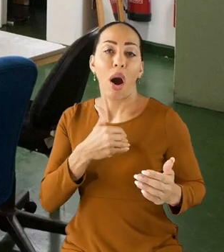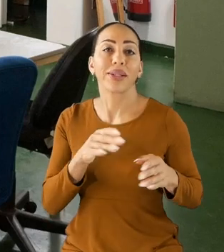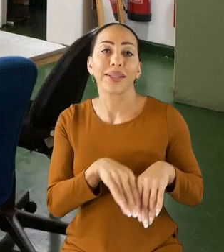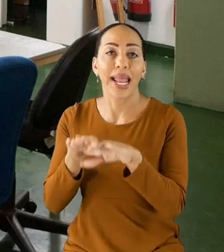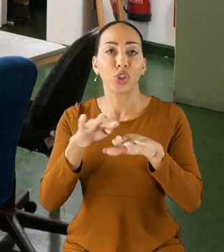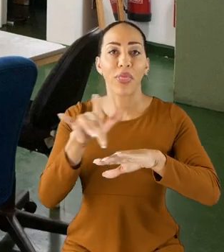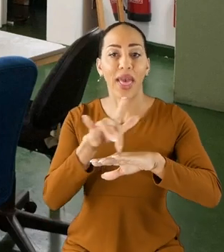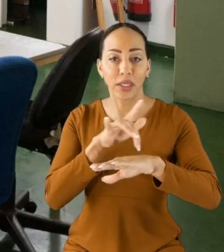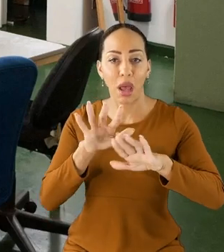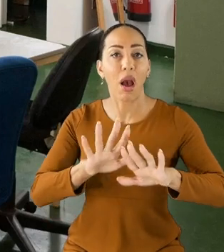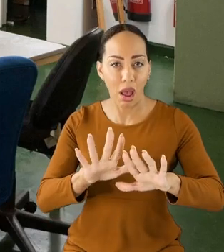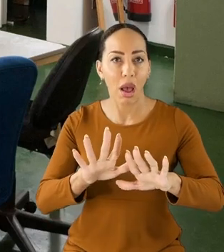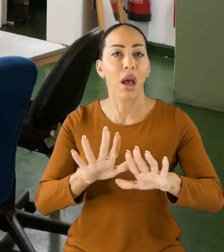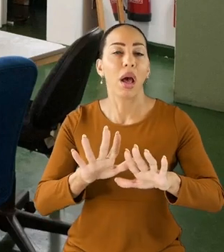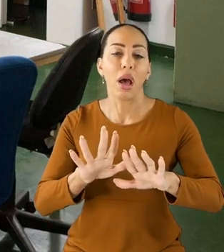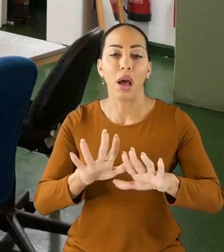Theatre, and